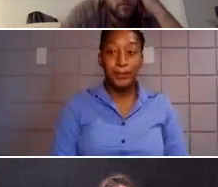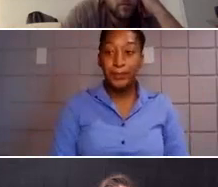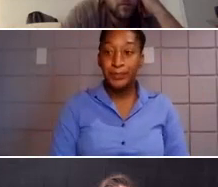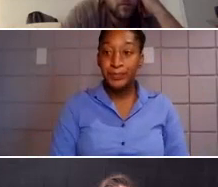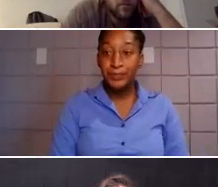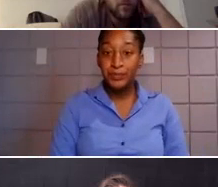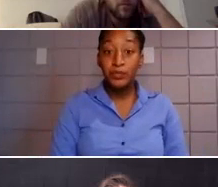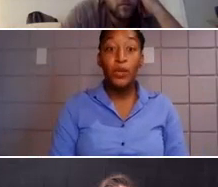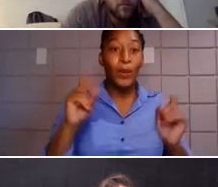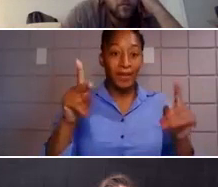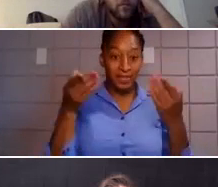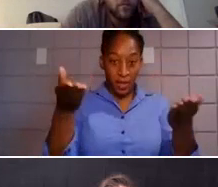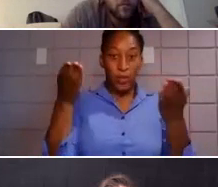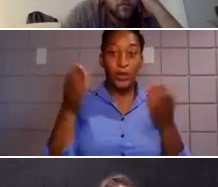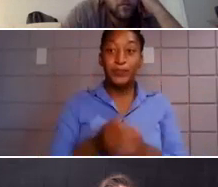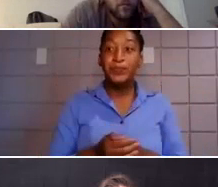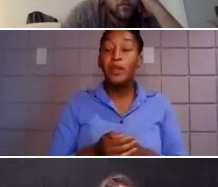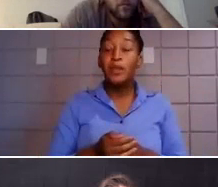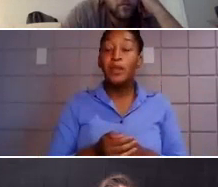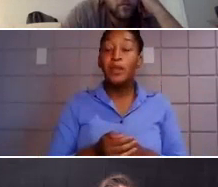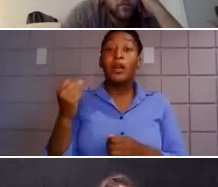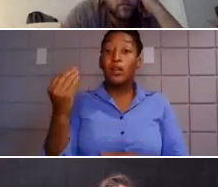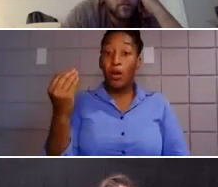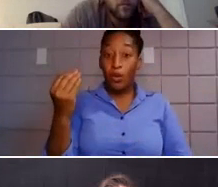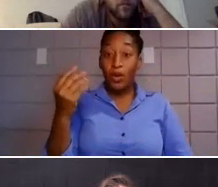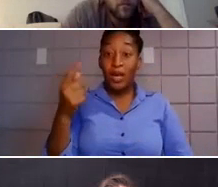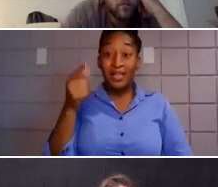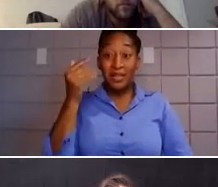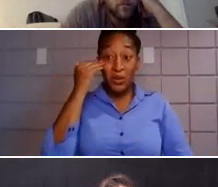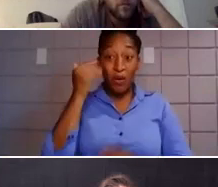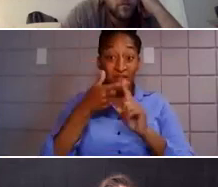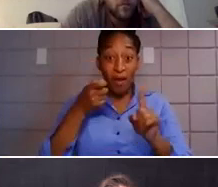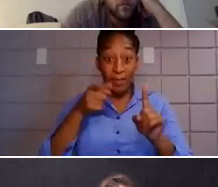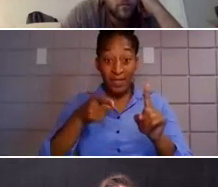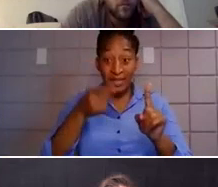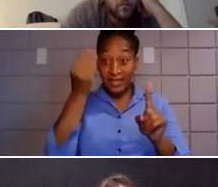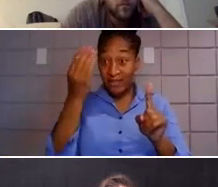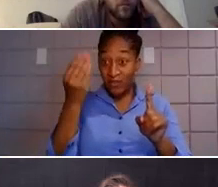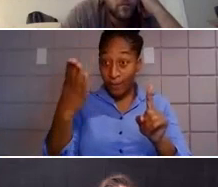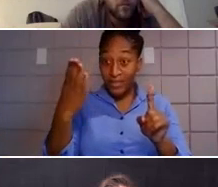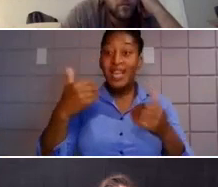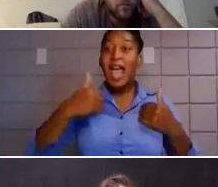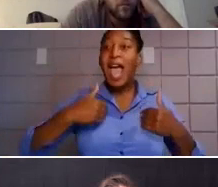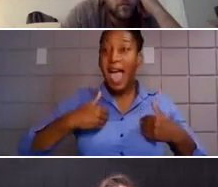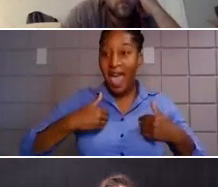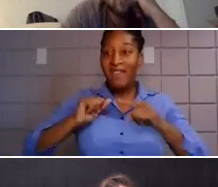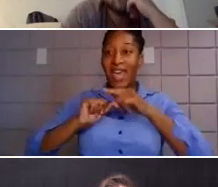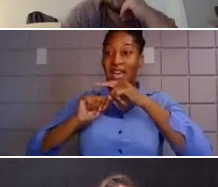Okay, there we go. All right, so we know from this that we have the acceleration